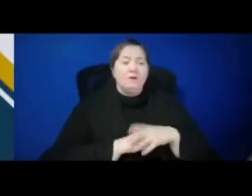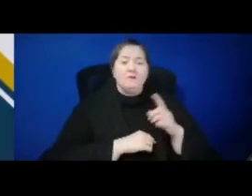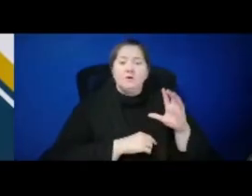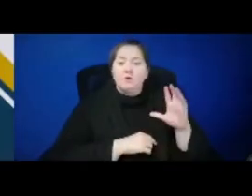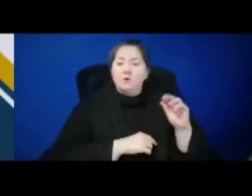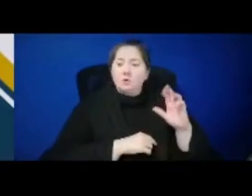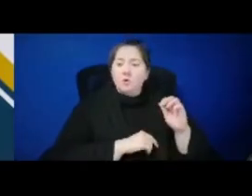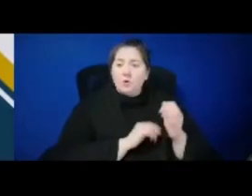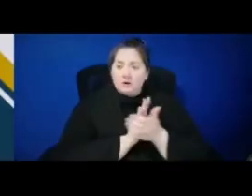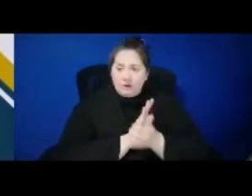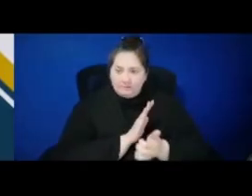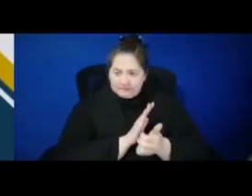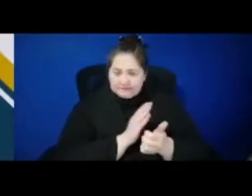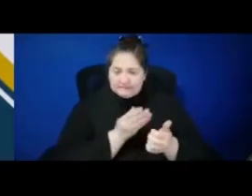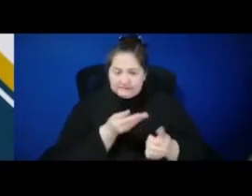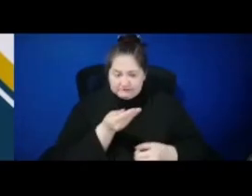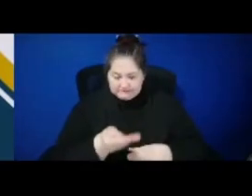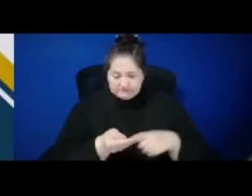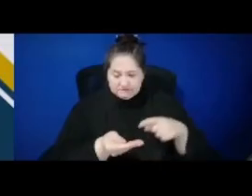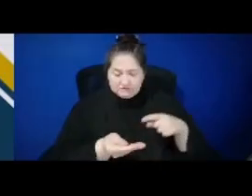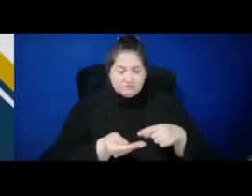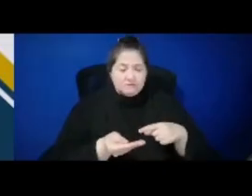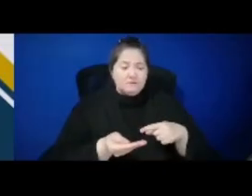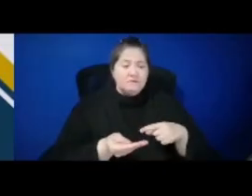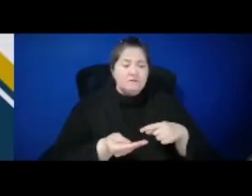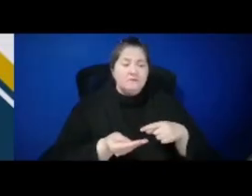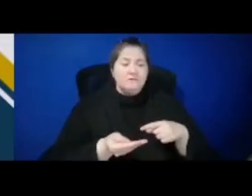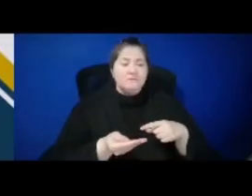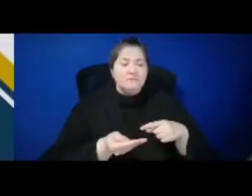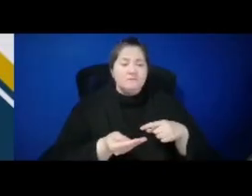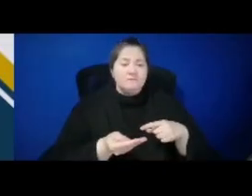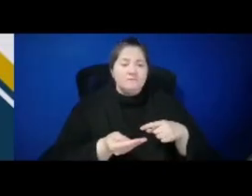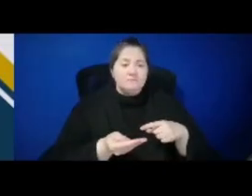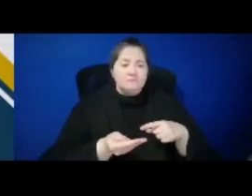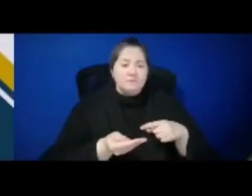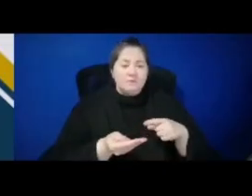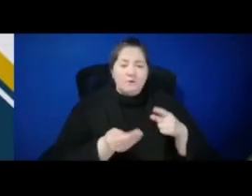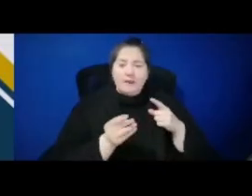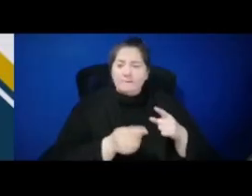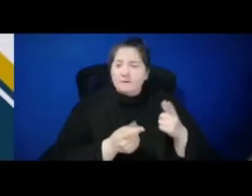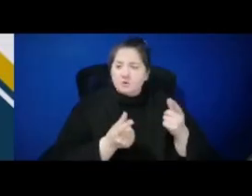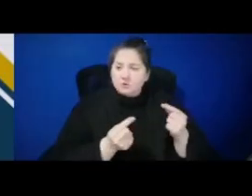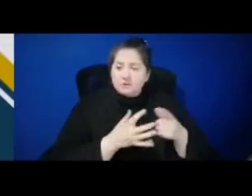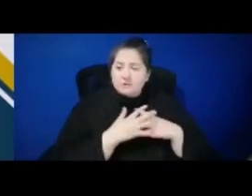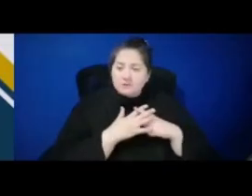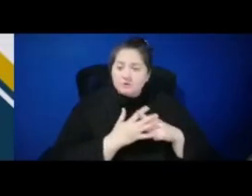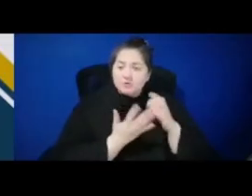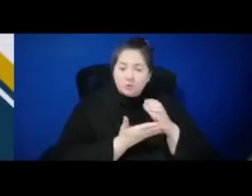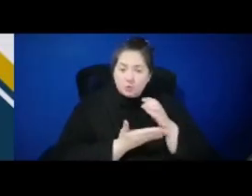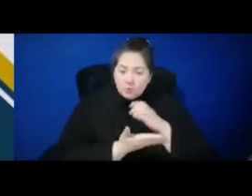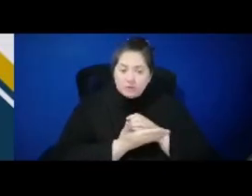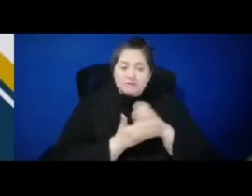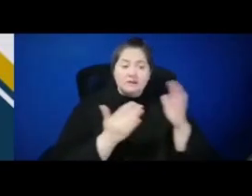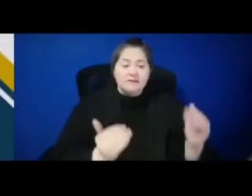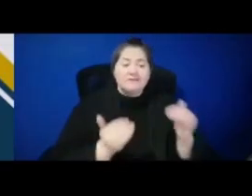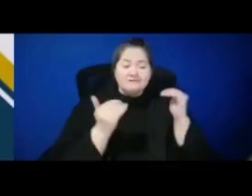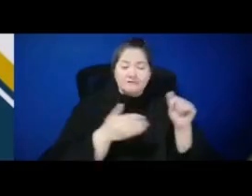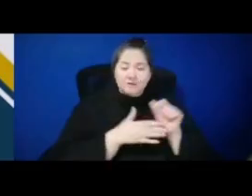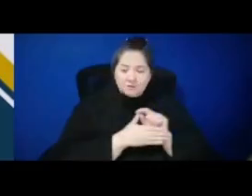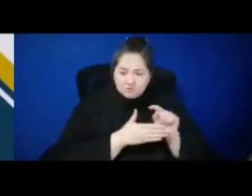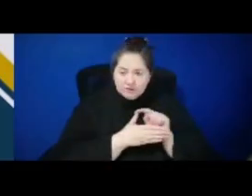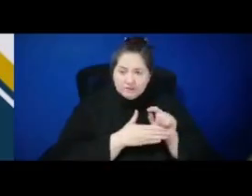core competencies, and now what is going to happen once they do this initial course and then the advanced